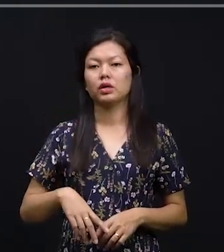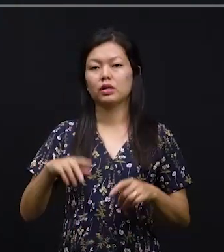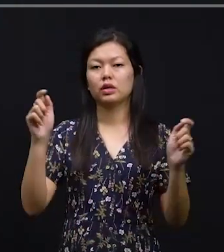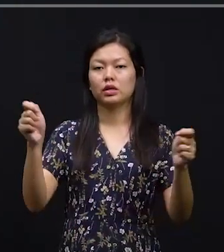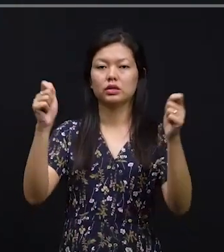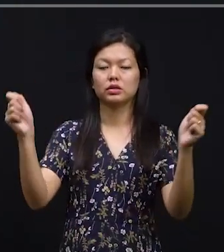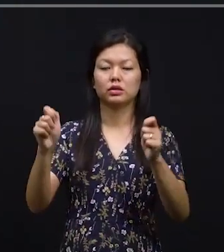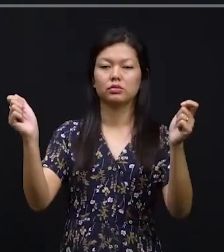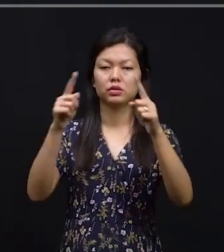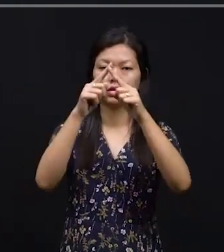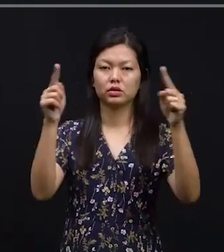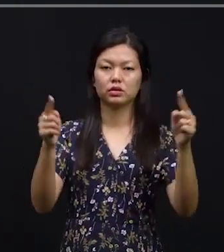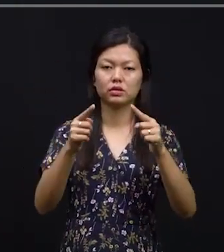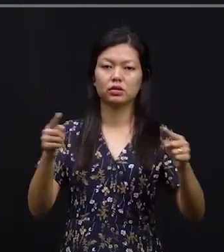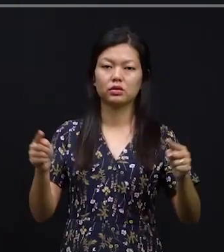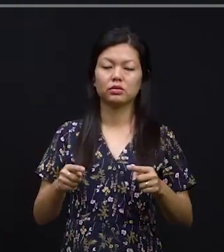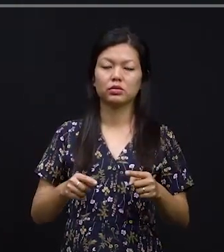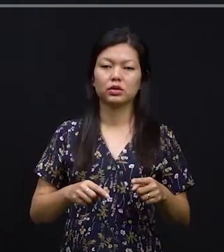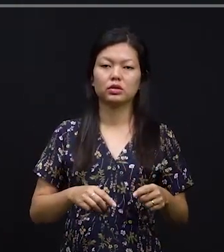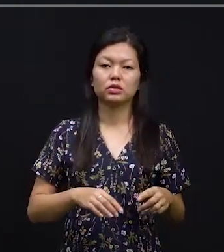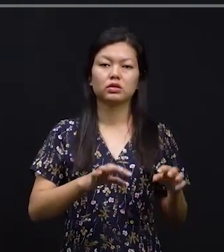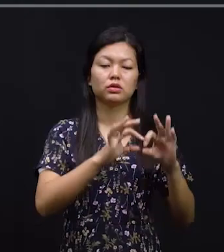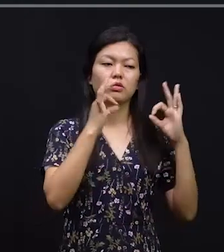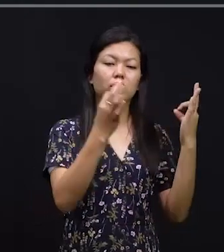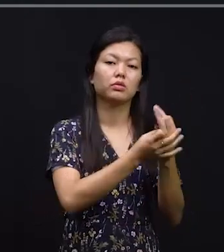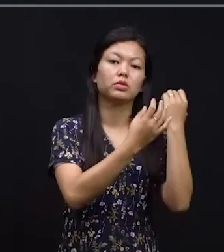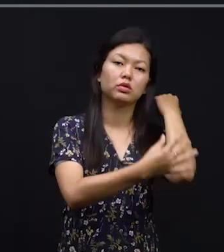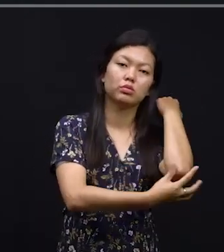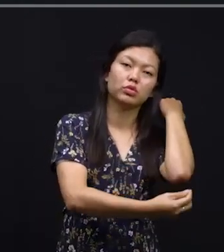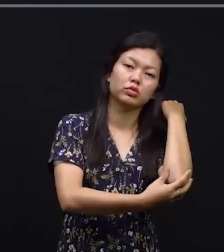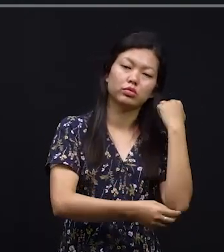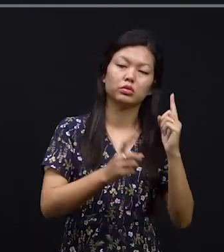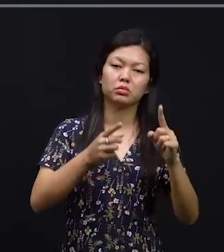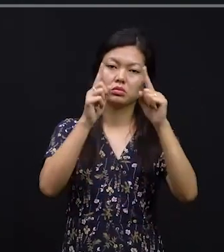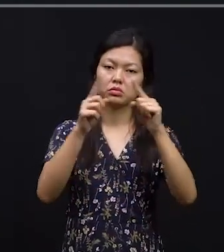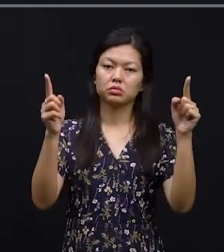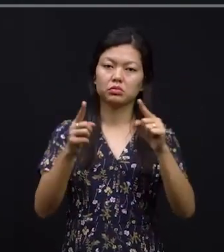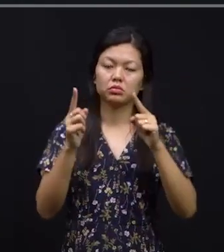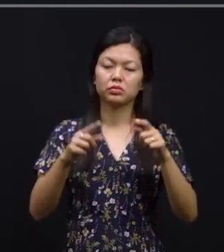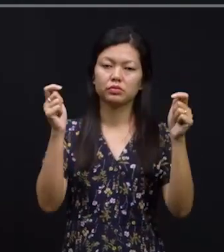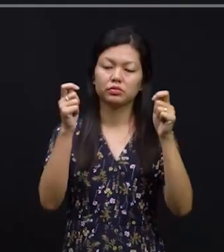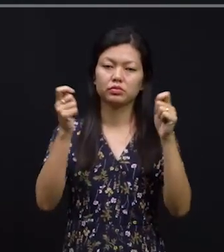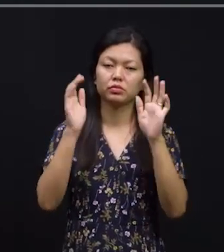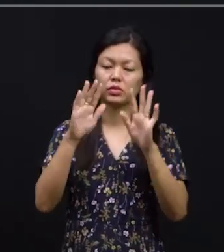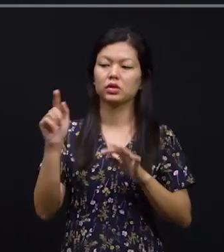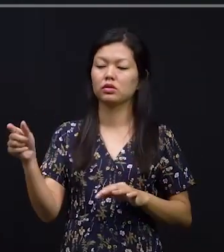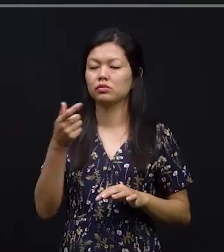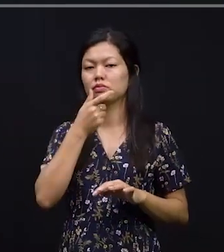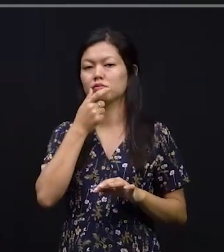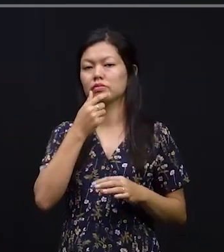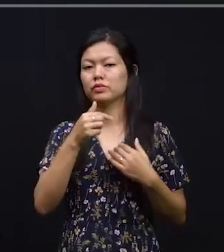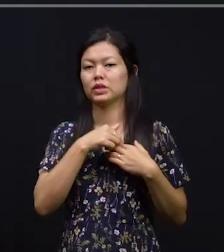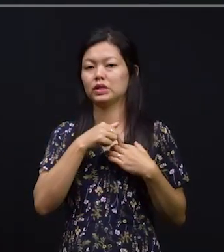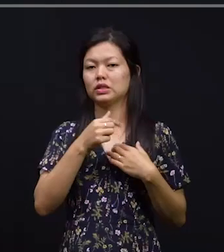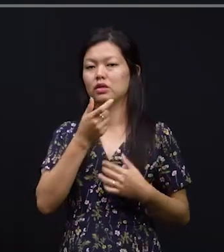up a little bit, but it is not his fault. It is the fault of Mr. Scrooge, who pays the clerk, right? He